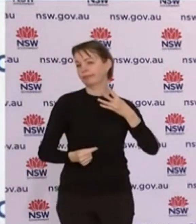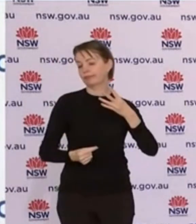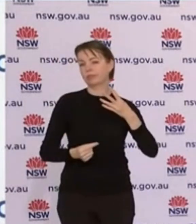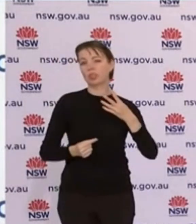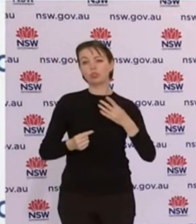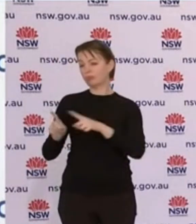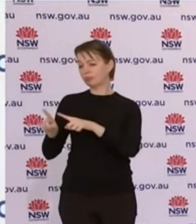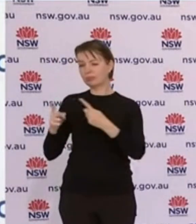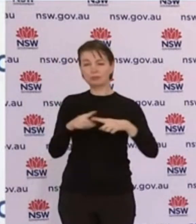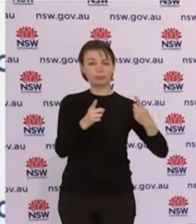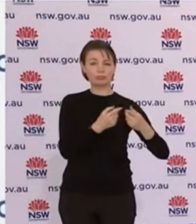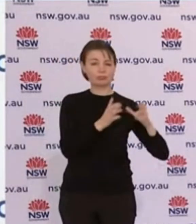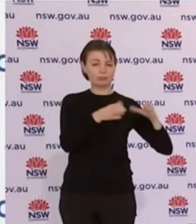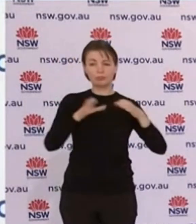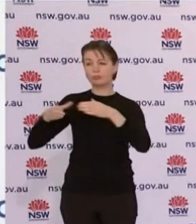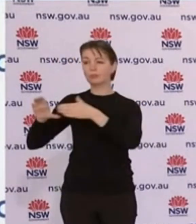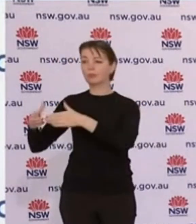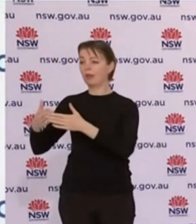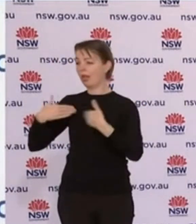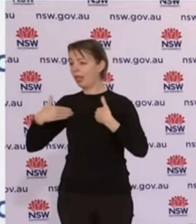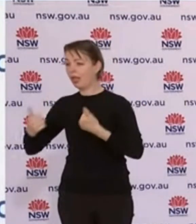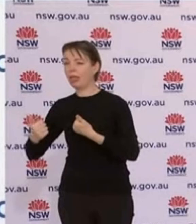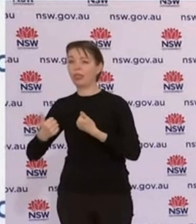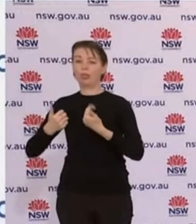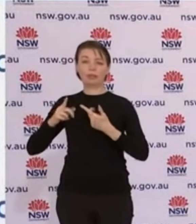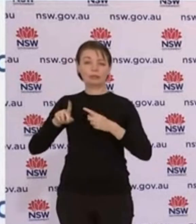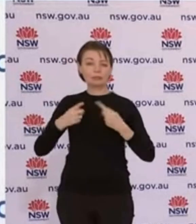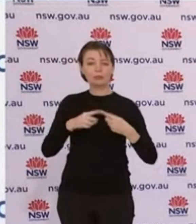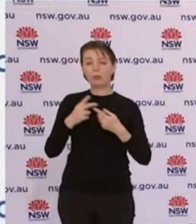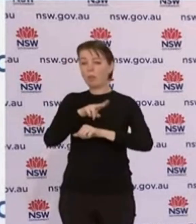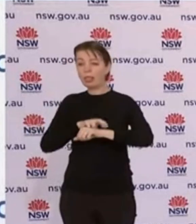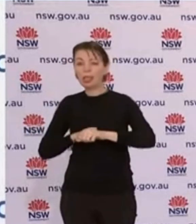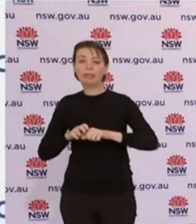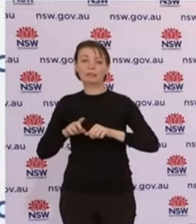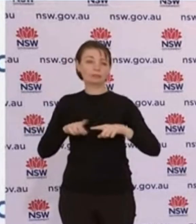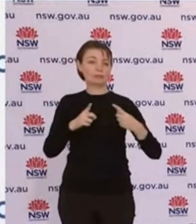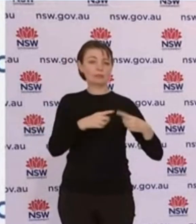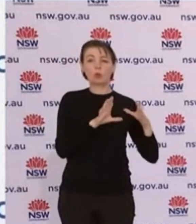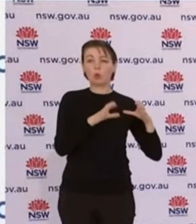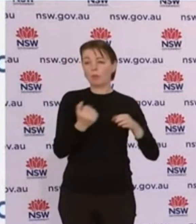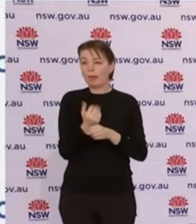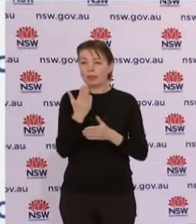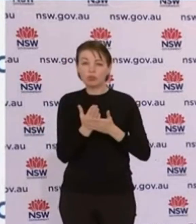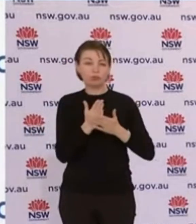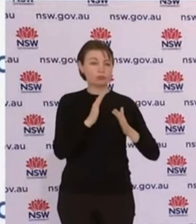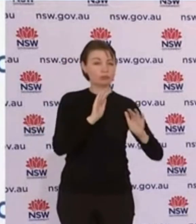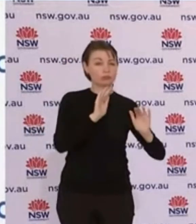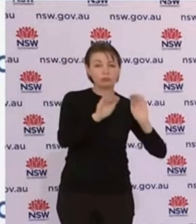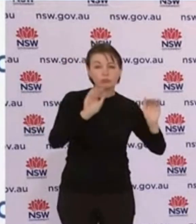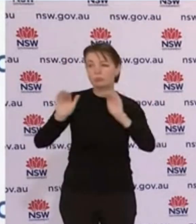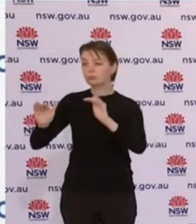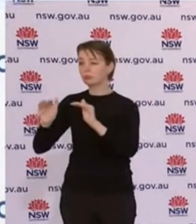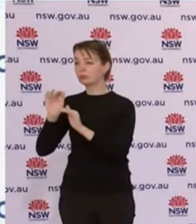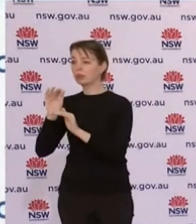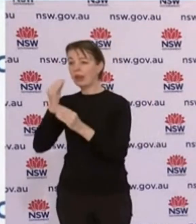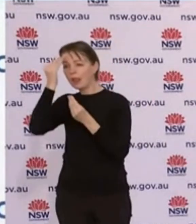of health and as well as police, everybody is working extremely hard to make sure that we reach people, let them